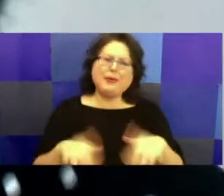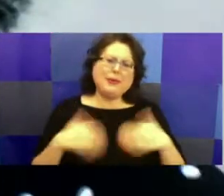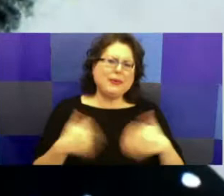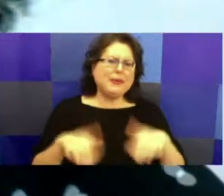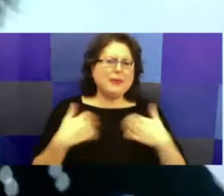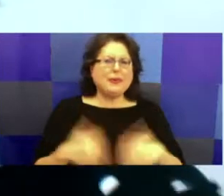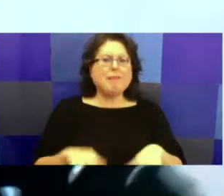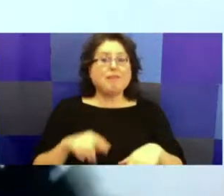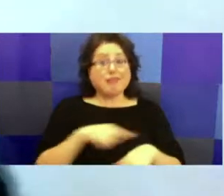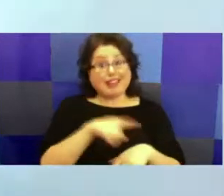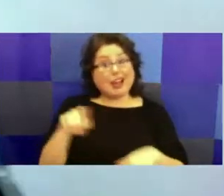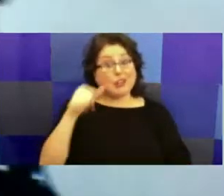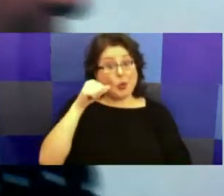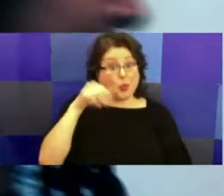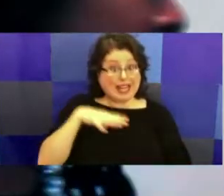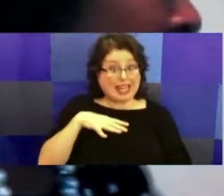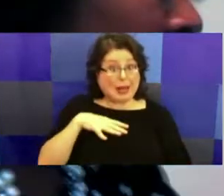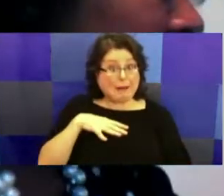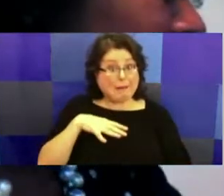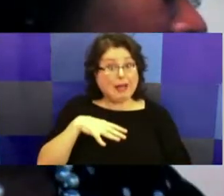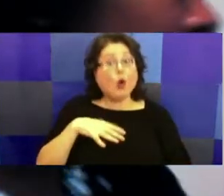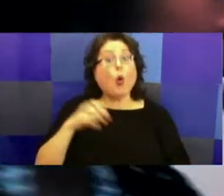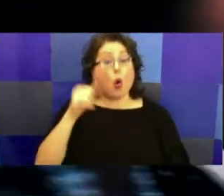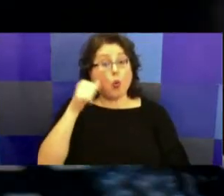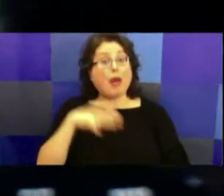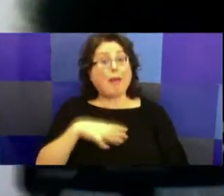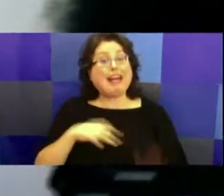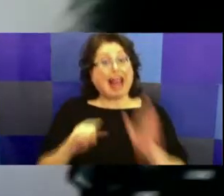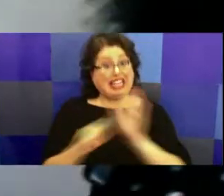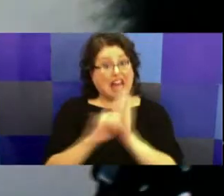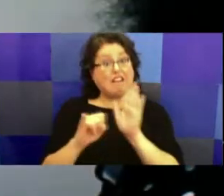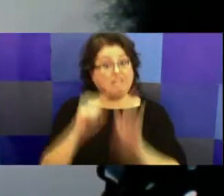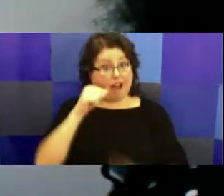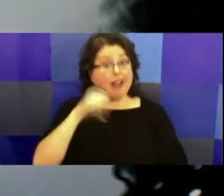are women or women identifying more so